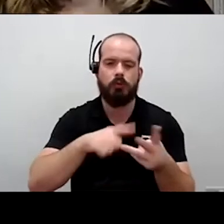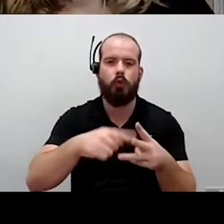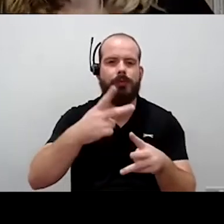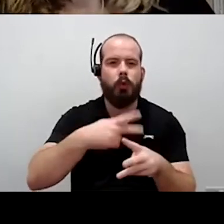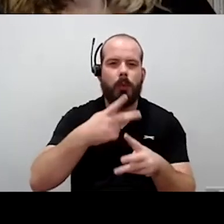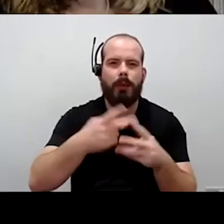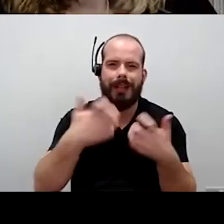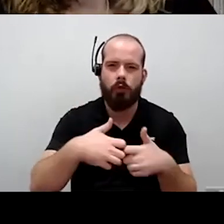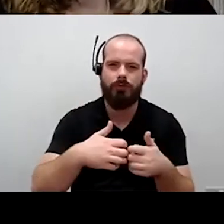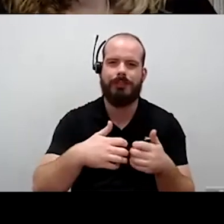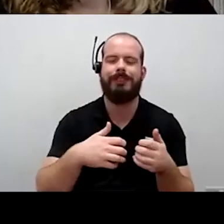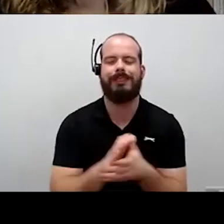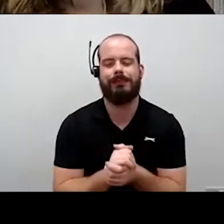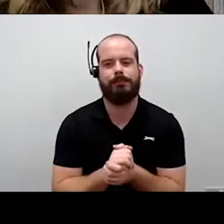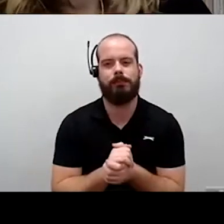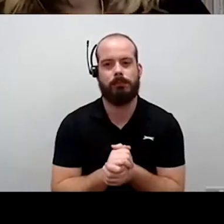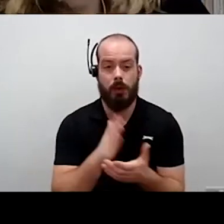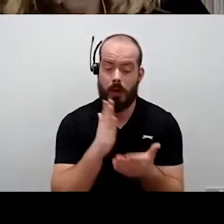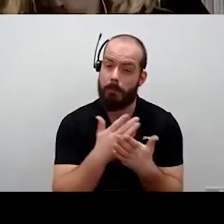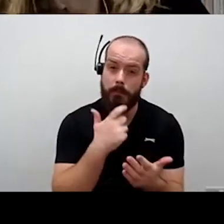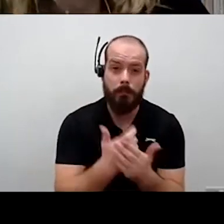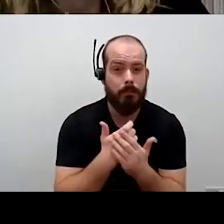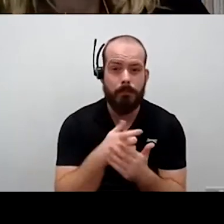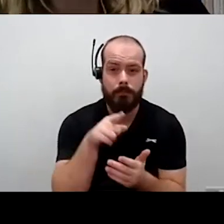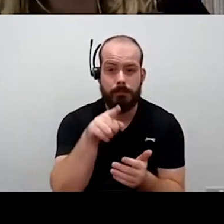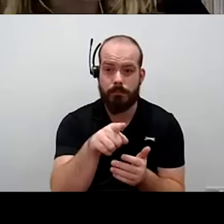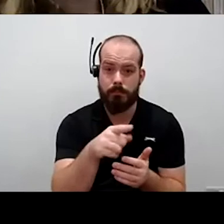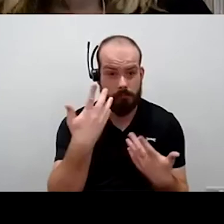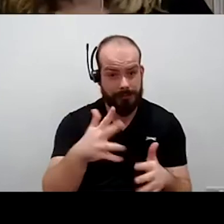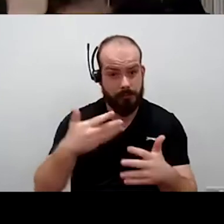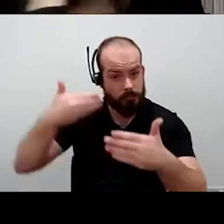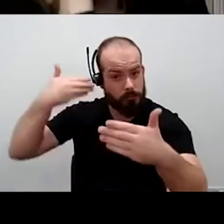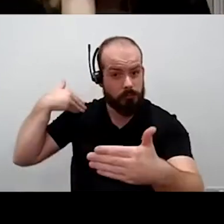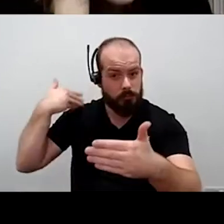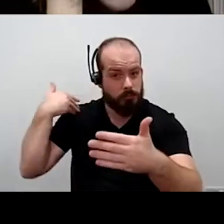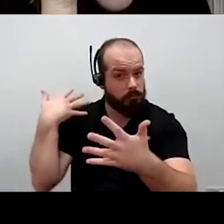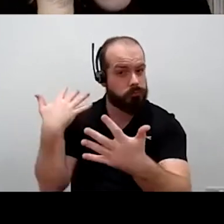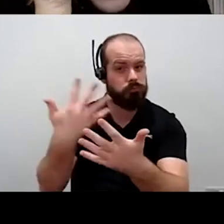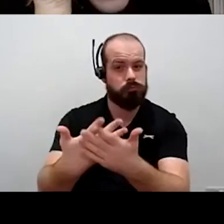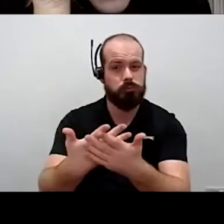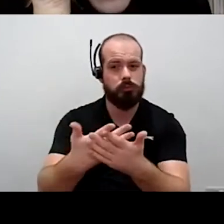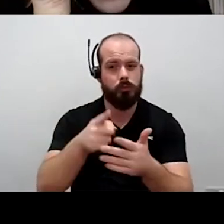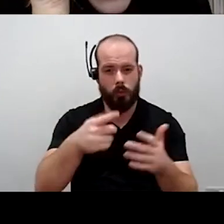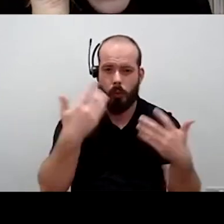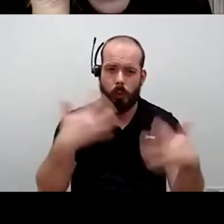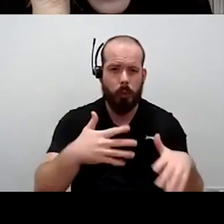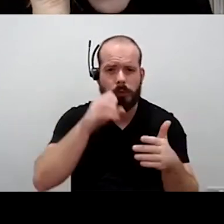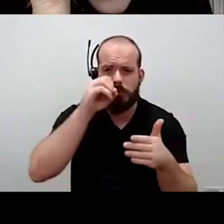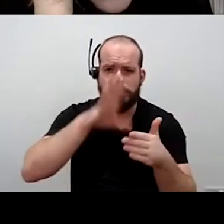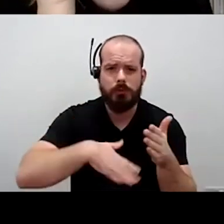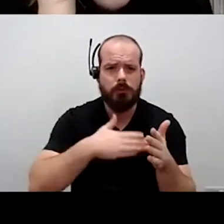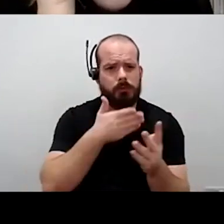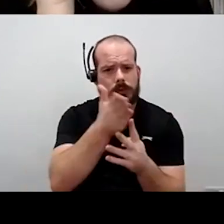energy research policy. So I'm sure, it's a really fascinating period to be working on that sort of stuff. Timon, you must have had all the experience of doing so